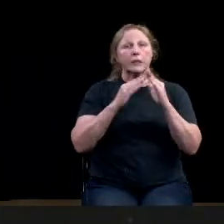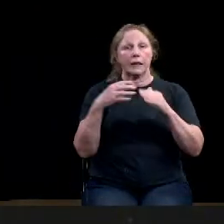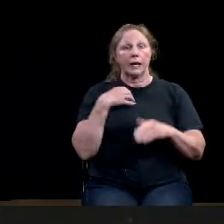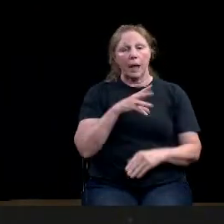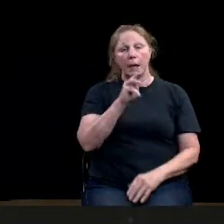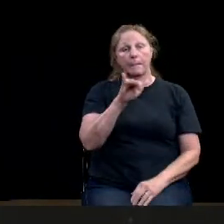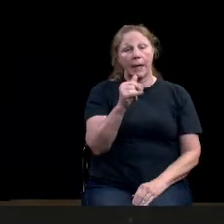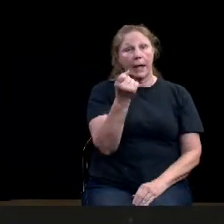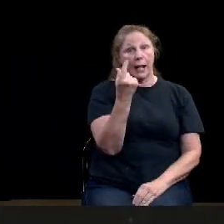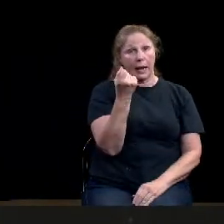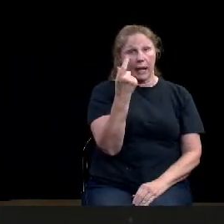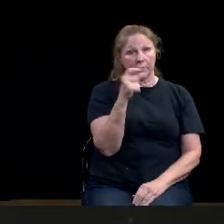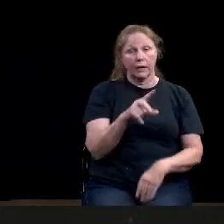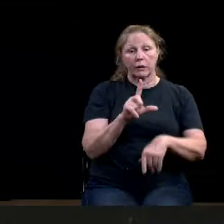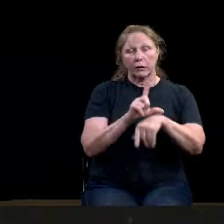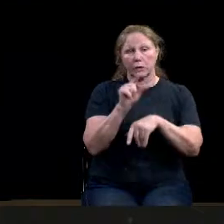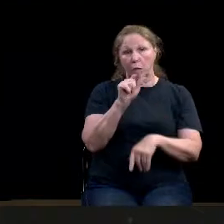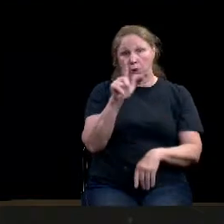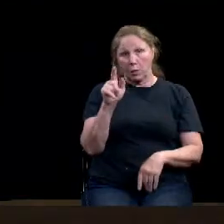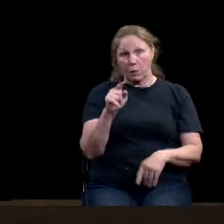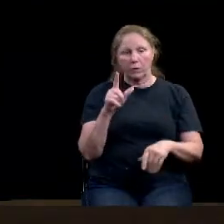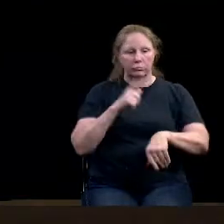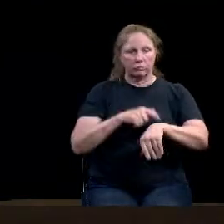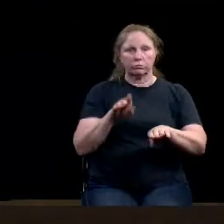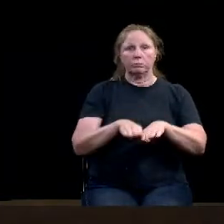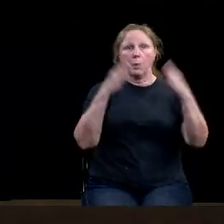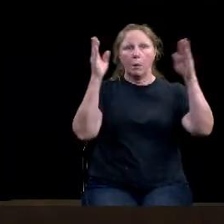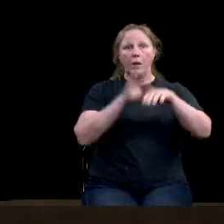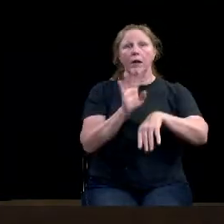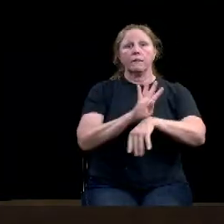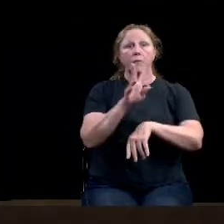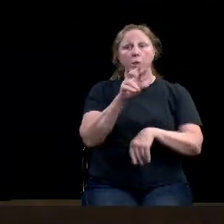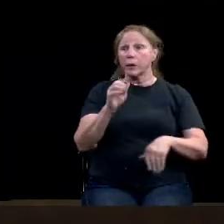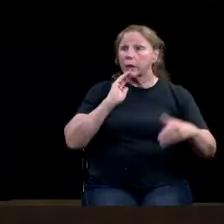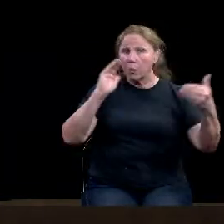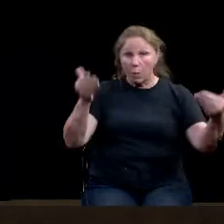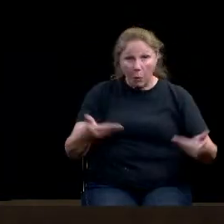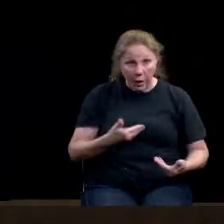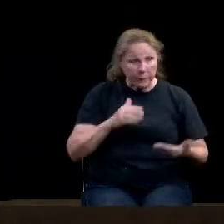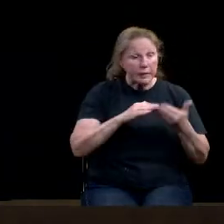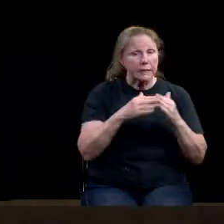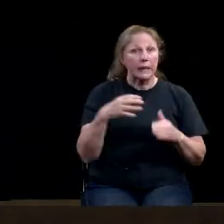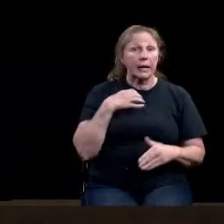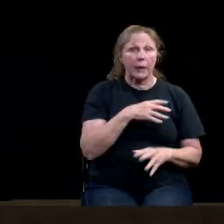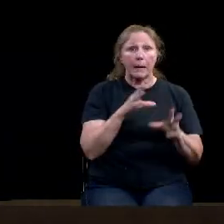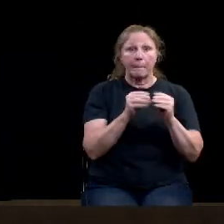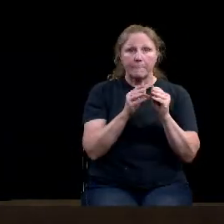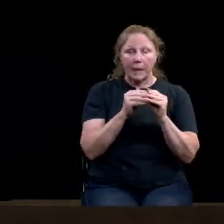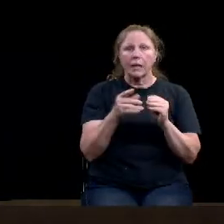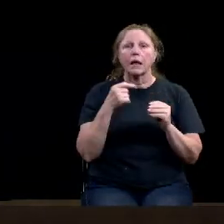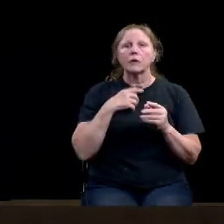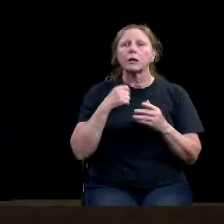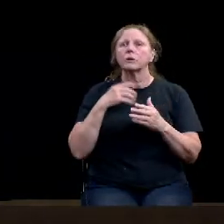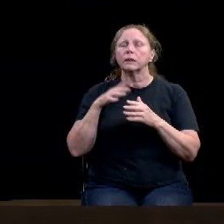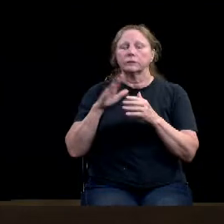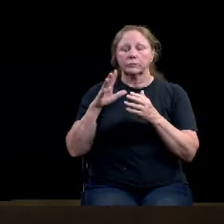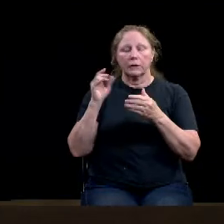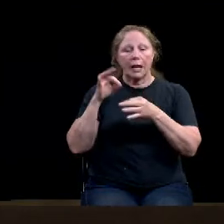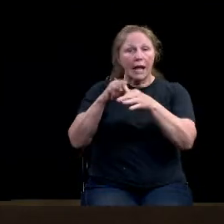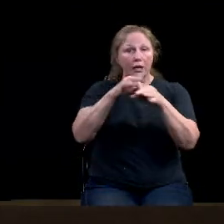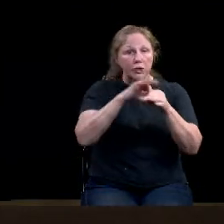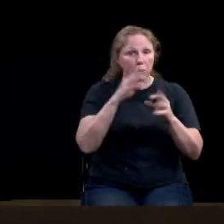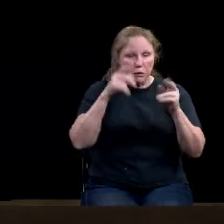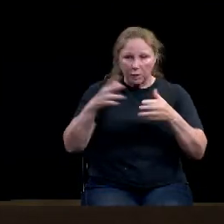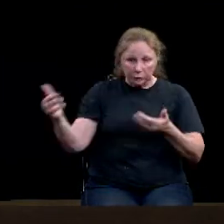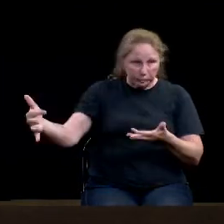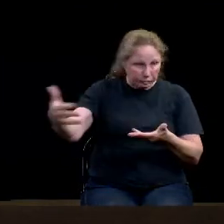May 1st, 2021 election results and swear in newly elected council members. All council members are present, and please join me now for a moment of